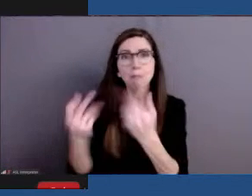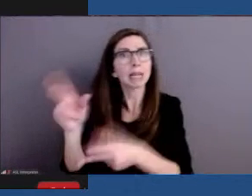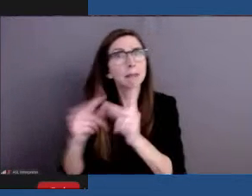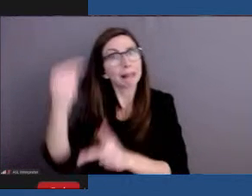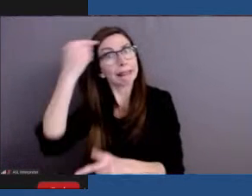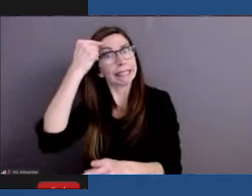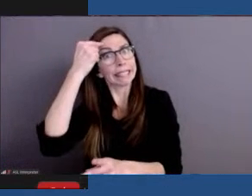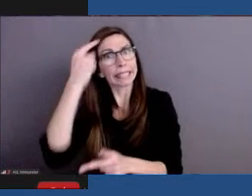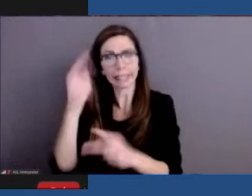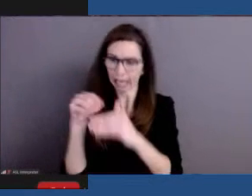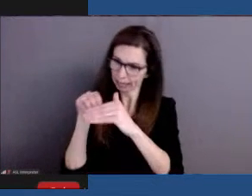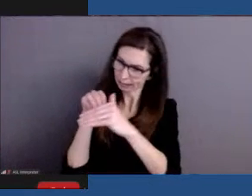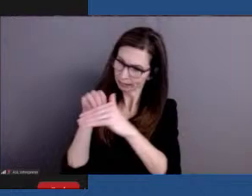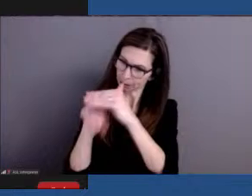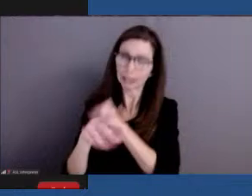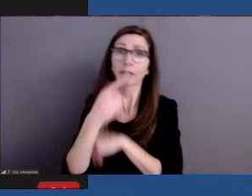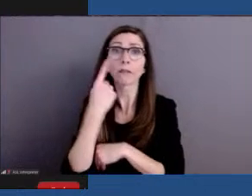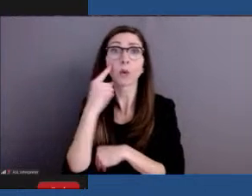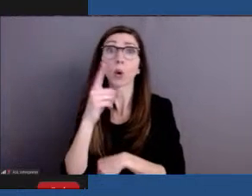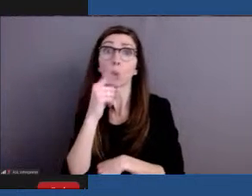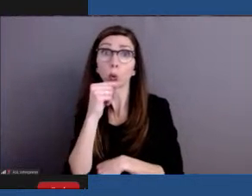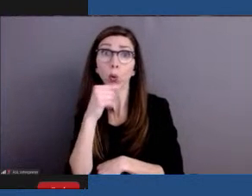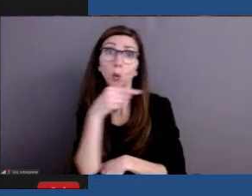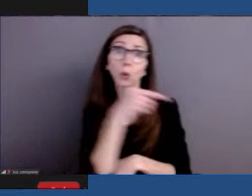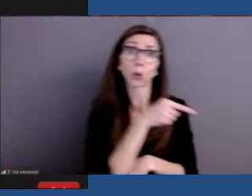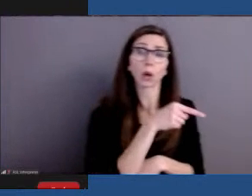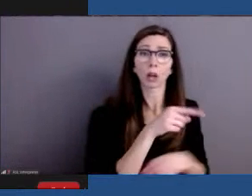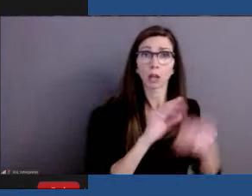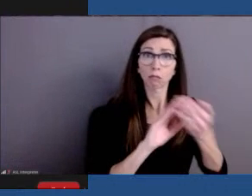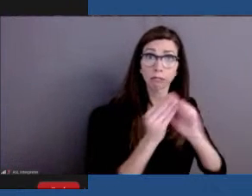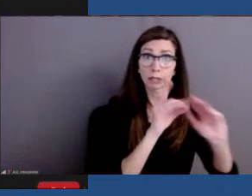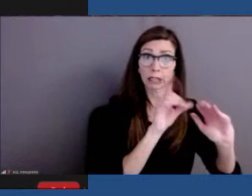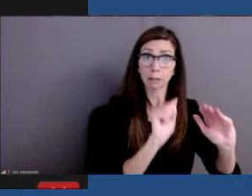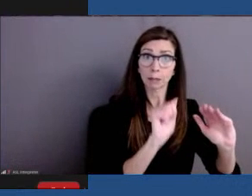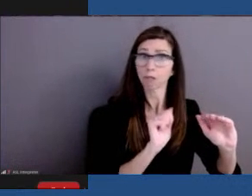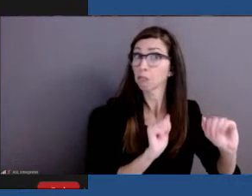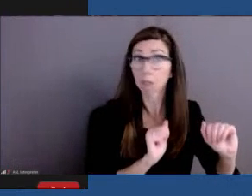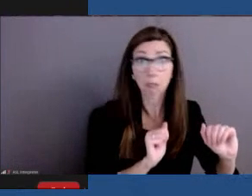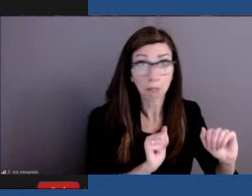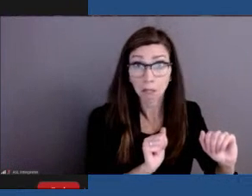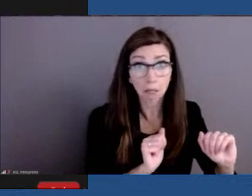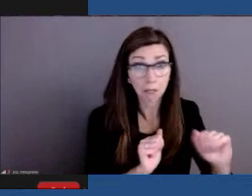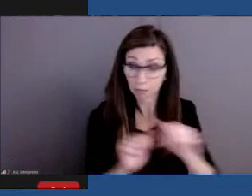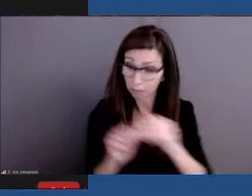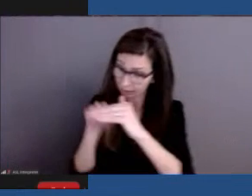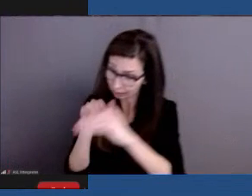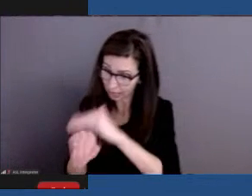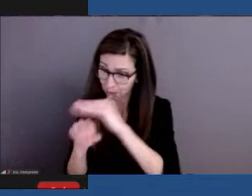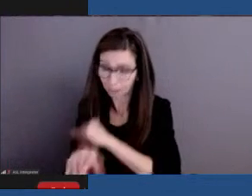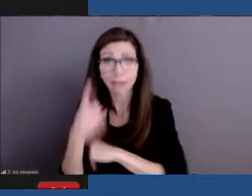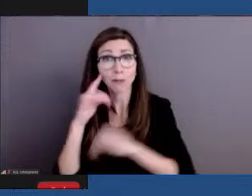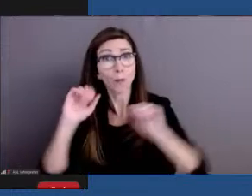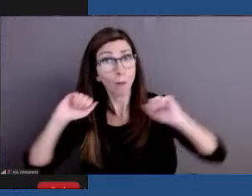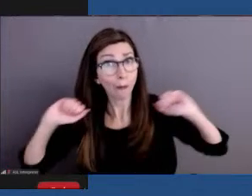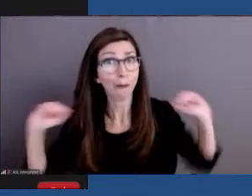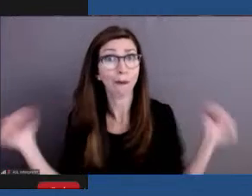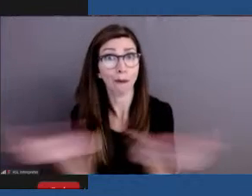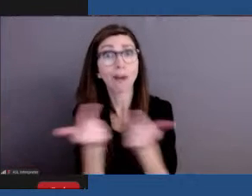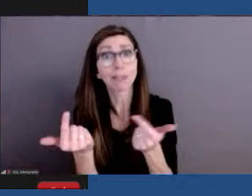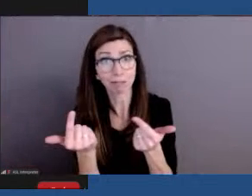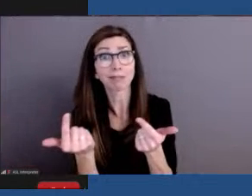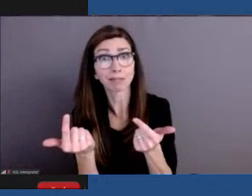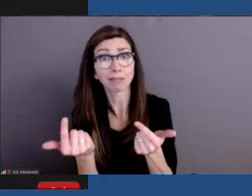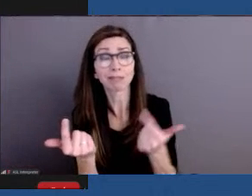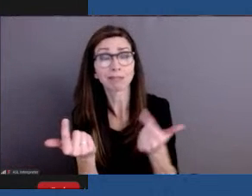disabilities, but really they're for people perhaps with invisible disabilities. But we also have to realize that whenever we create